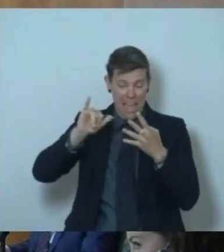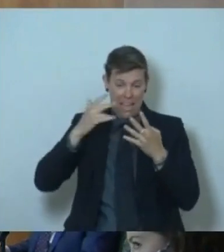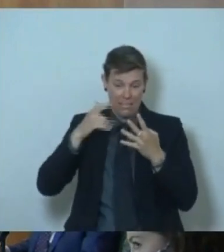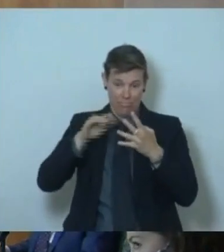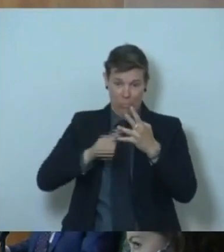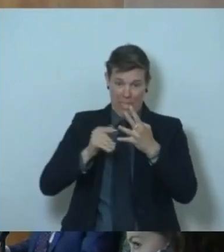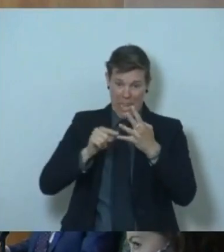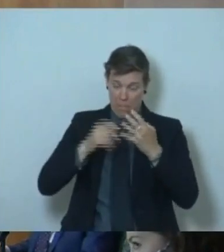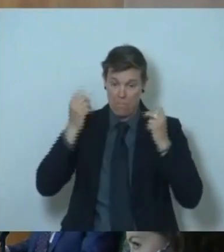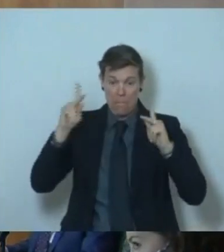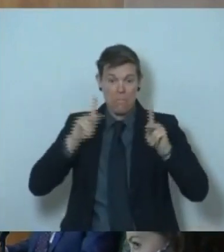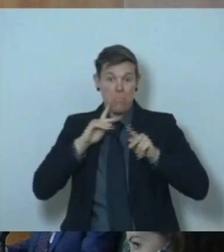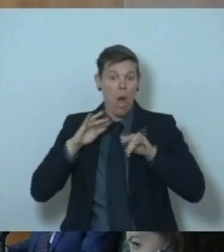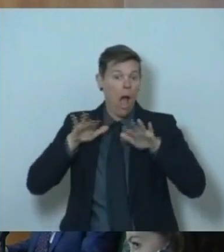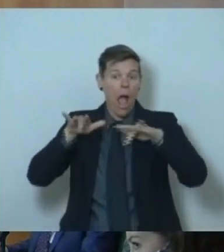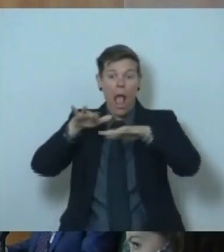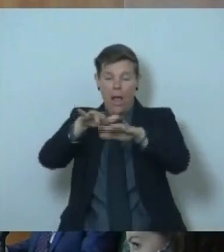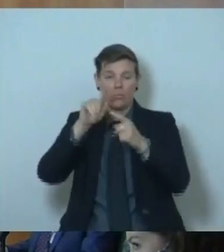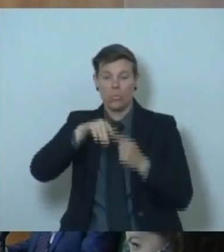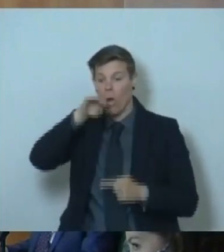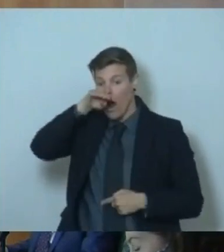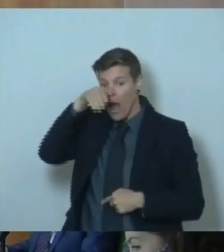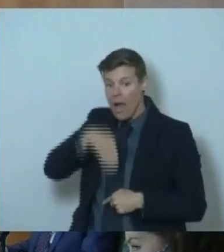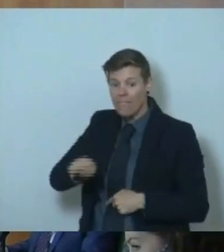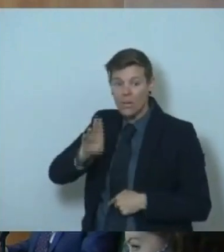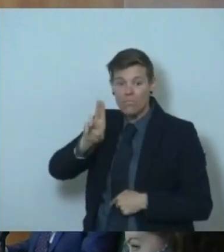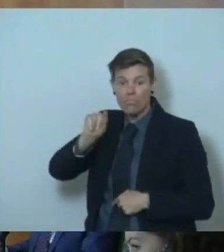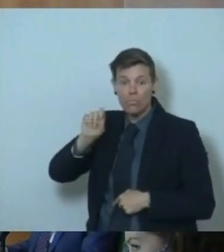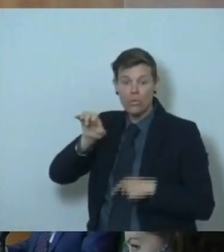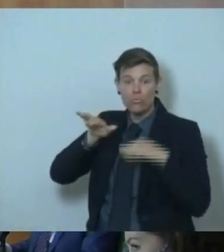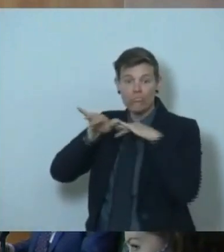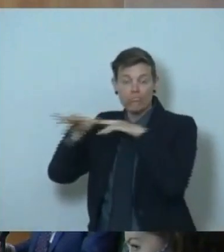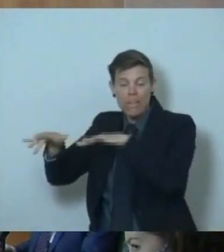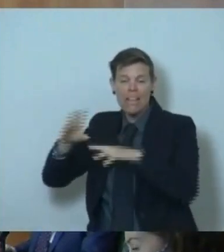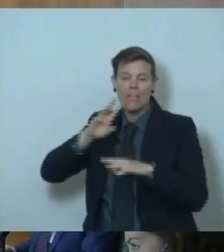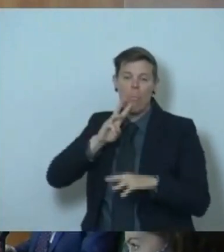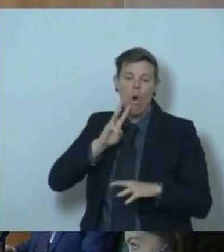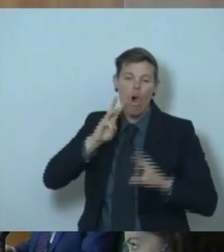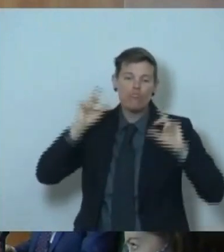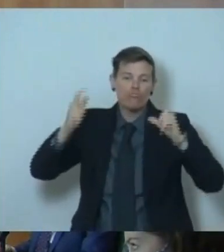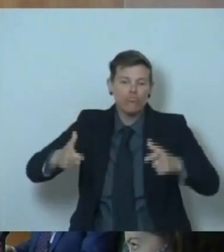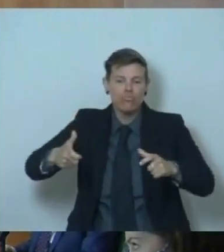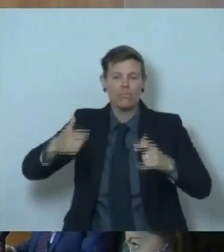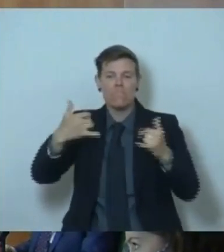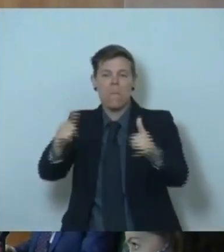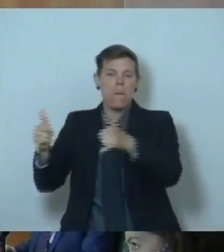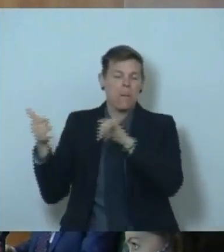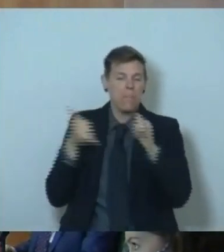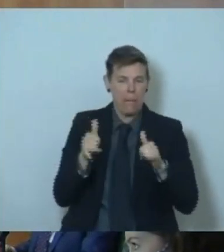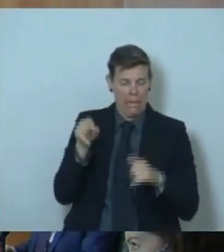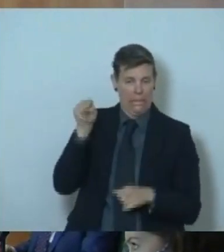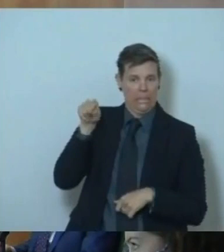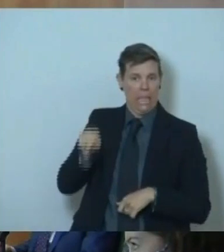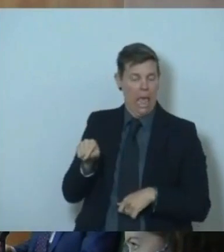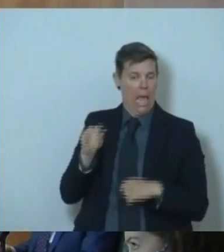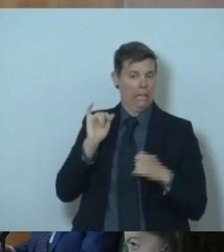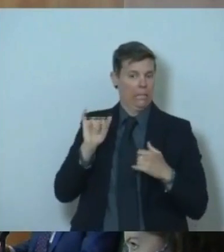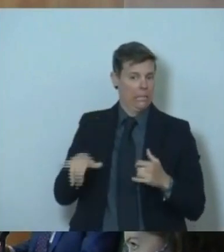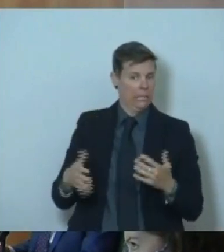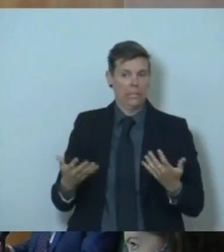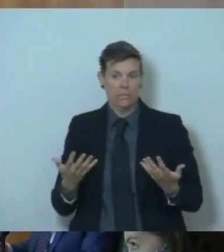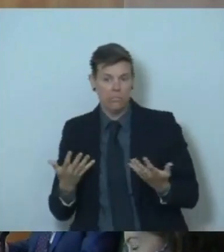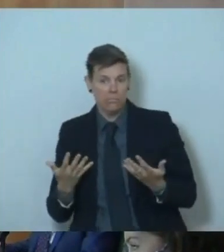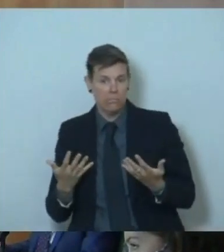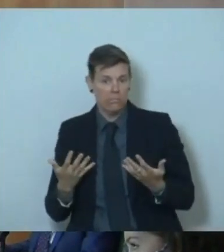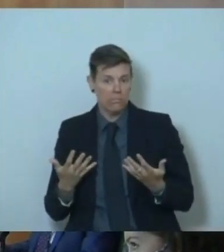get out on the lake. What is the state role versus the federal role of opening up Elephant Butte Park